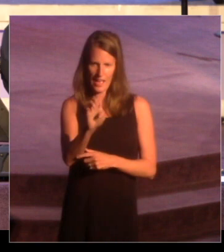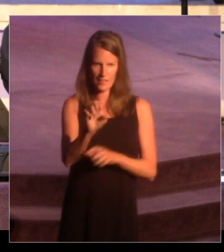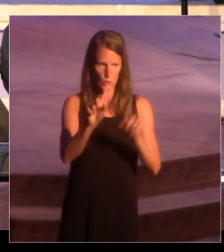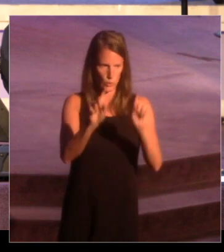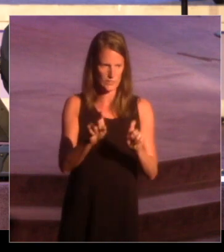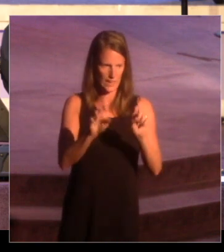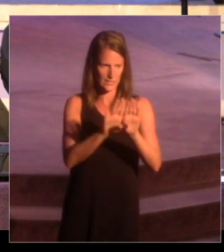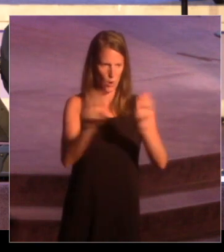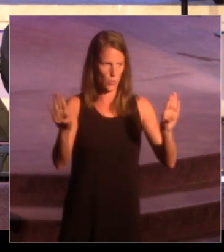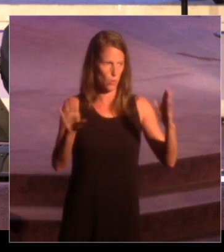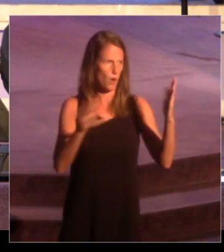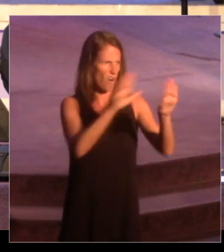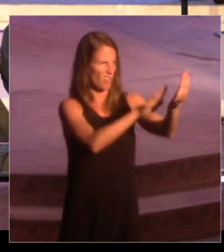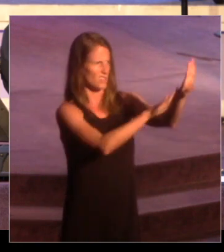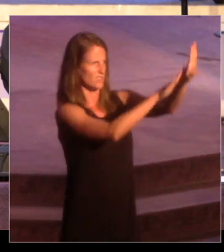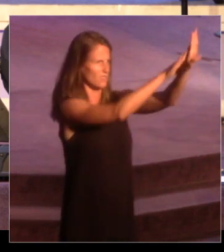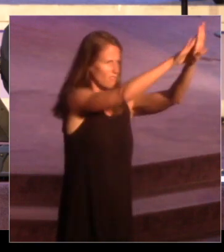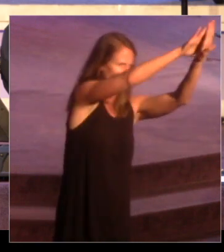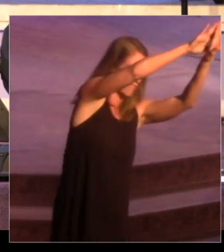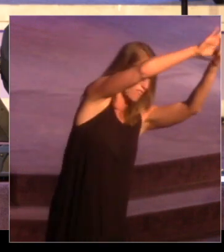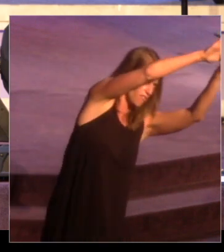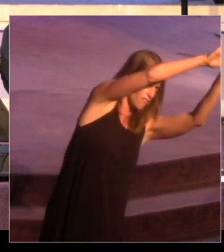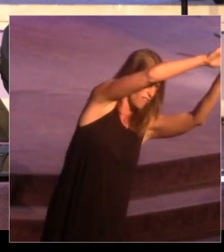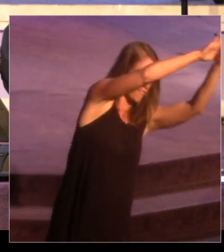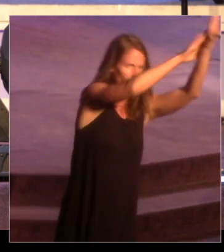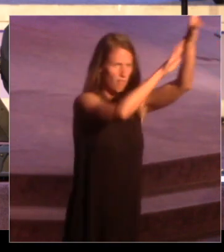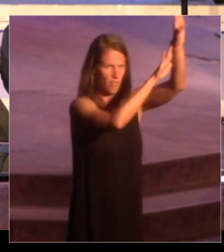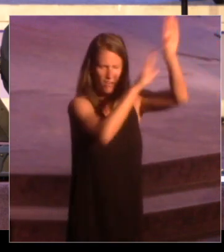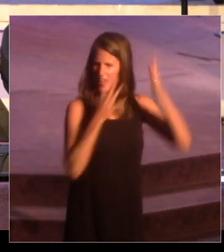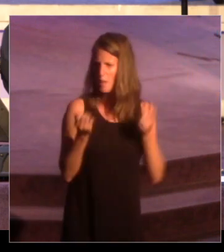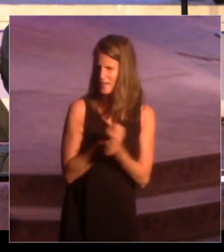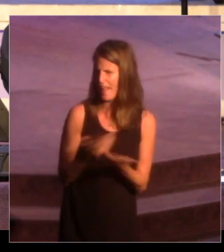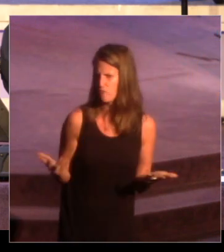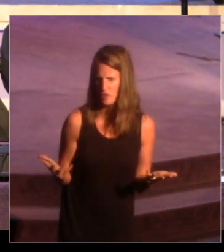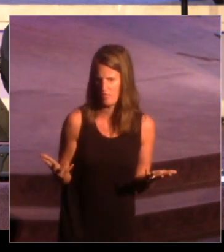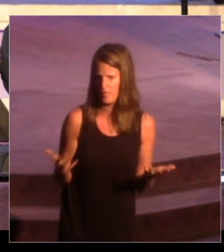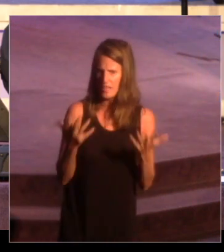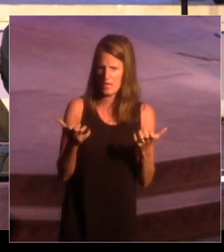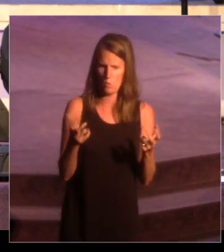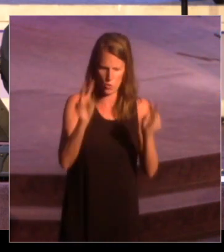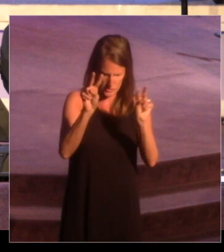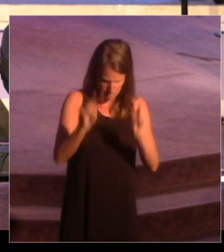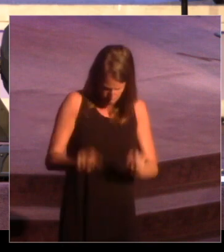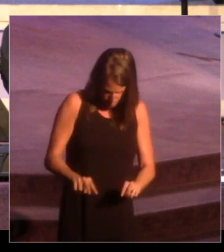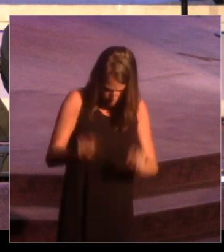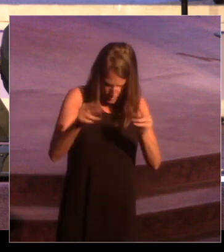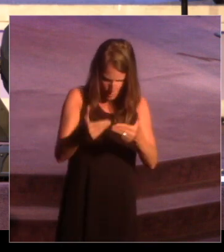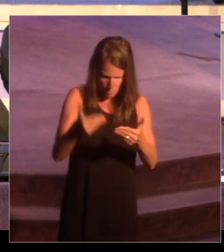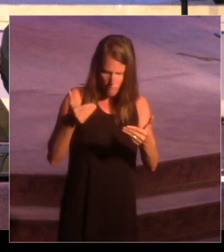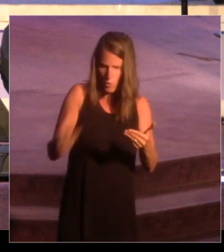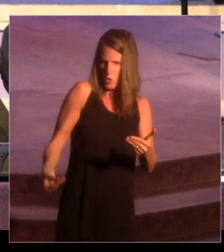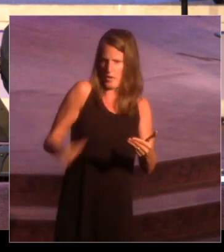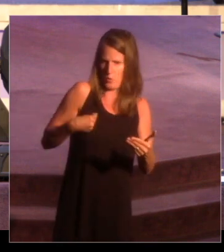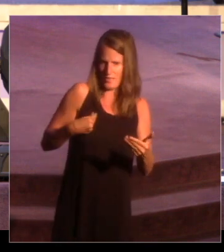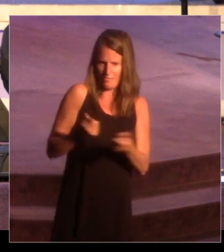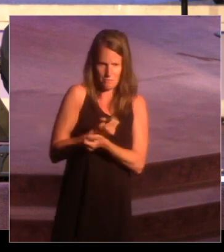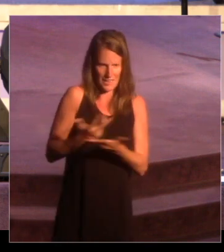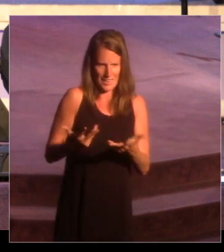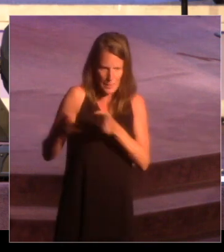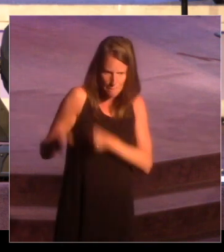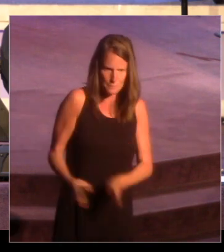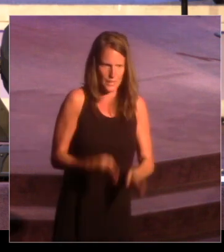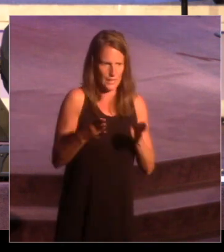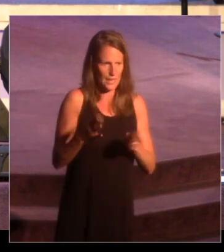up against a wall to see how bendy my ankles are. Everything he wanted to see before he would give me any type of